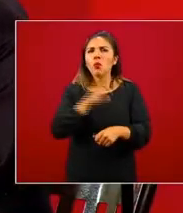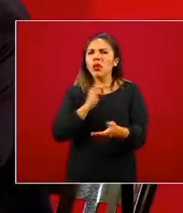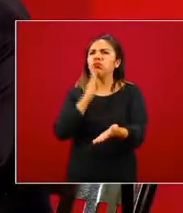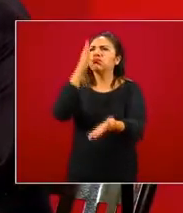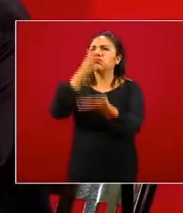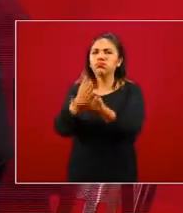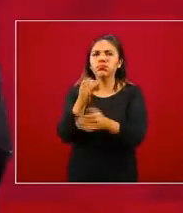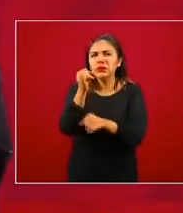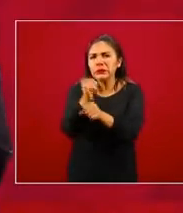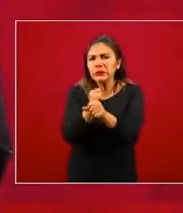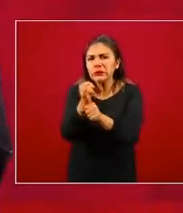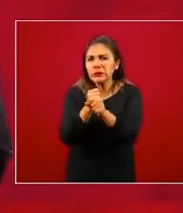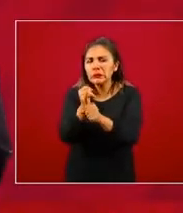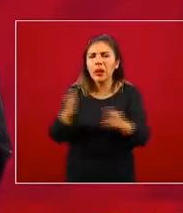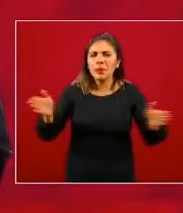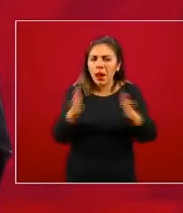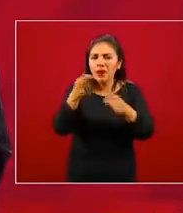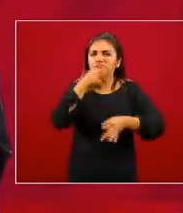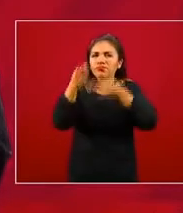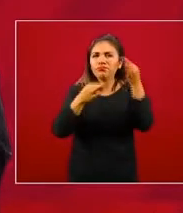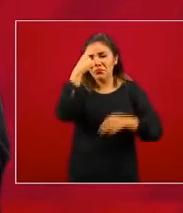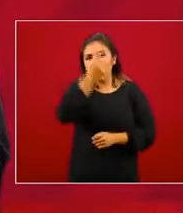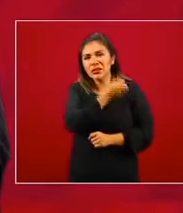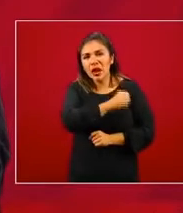professional research epidemiological teams,